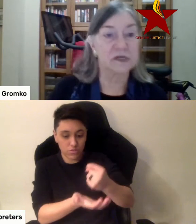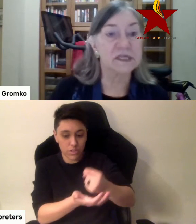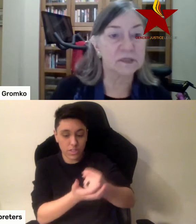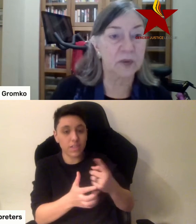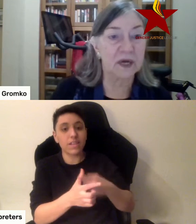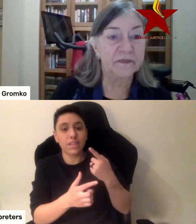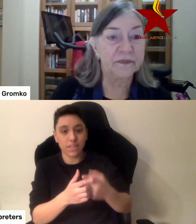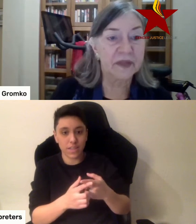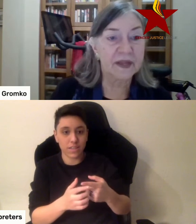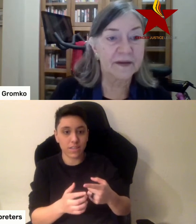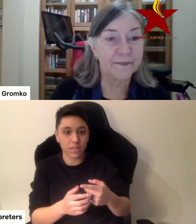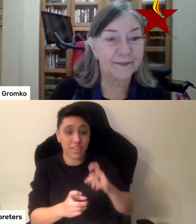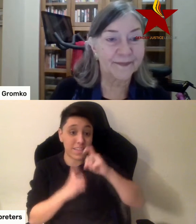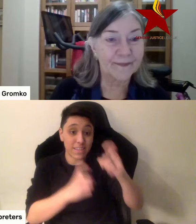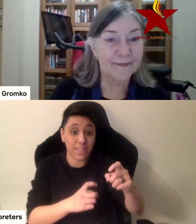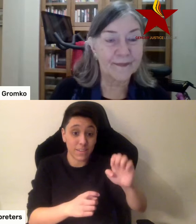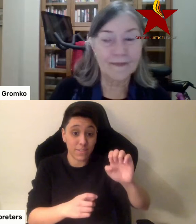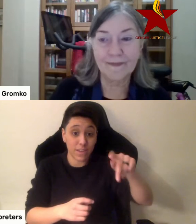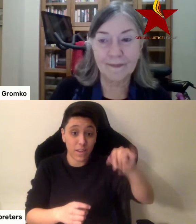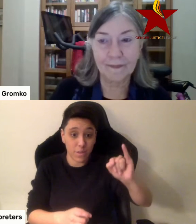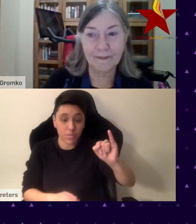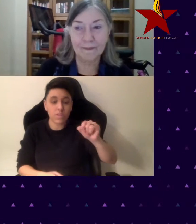helping that person as well. Okay.